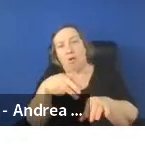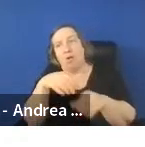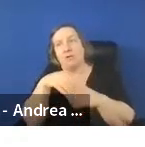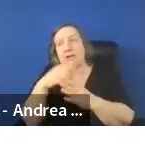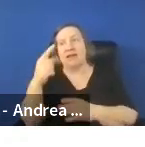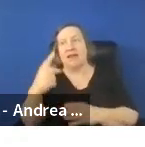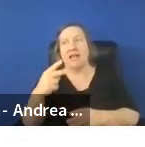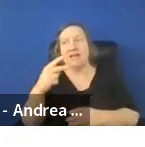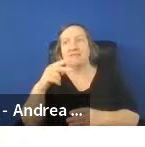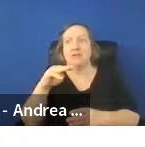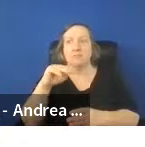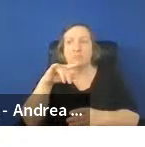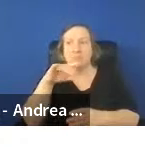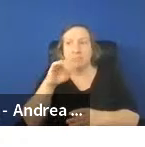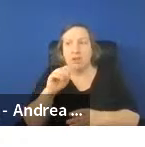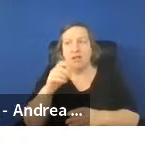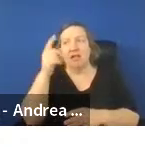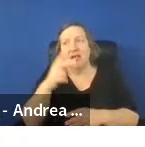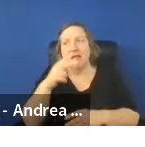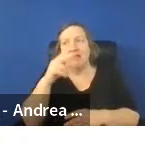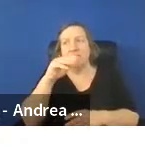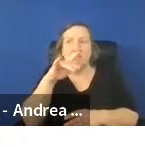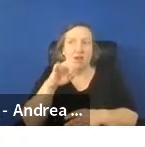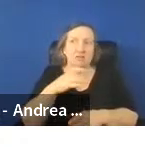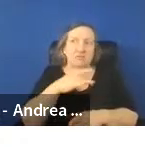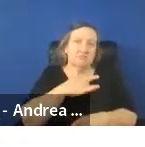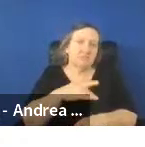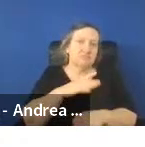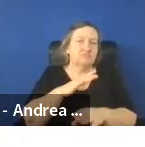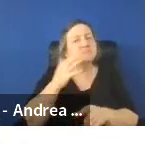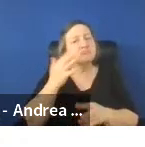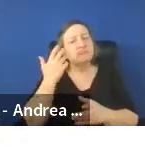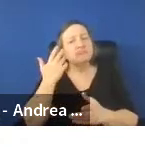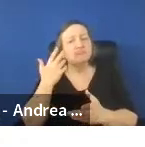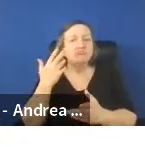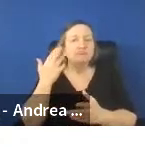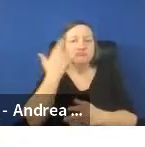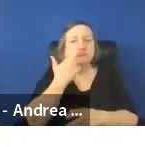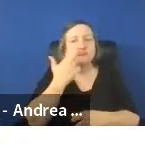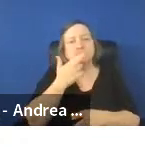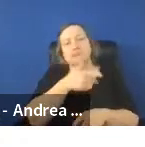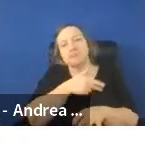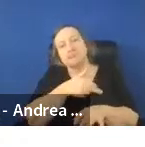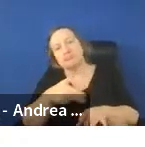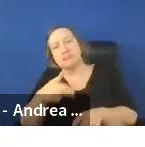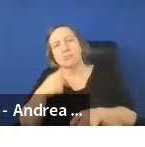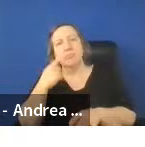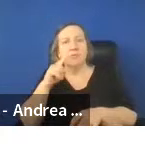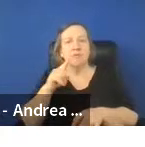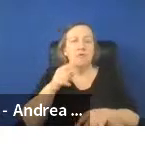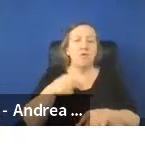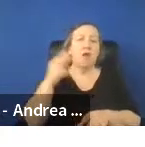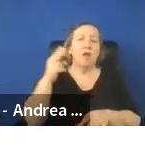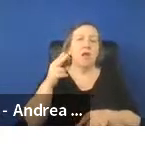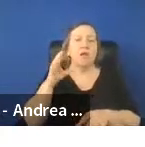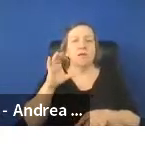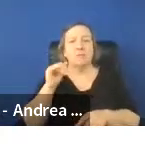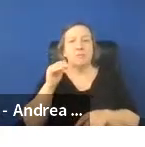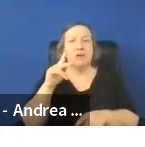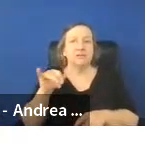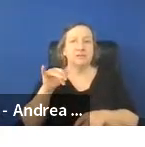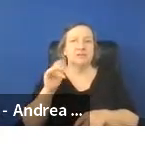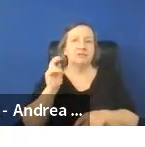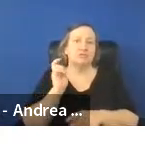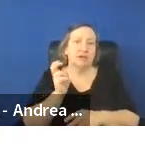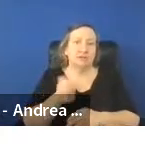That half mile is generally understood to be a reasonable walking distance for a high capacity transit option.